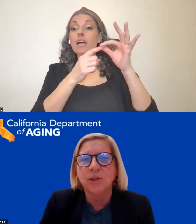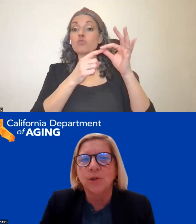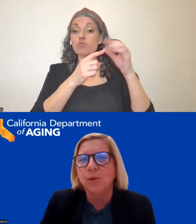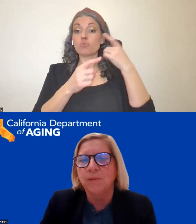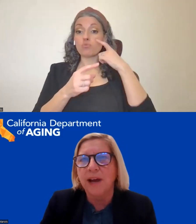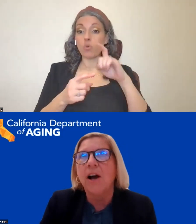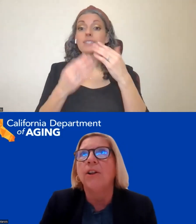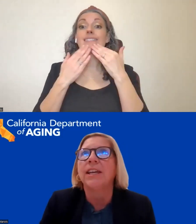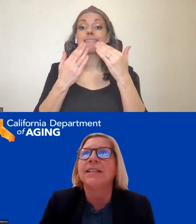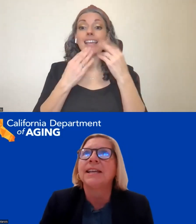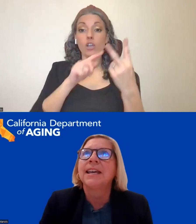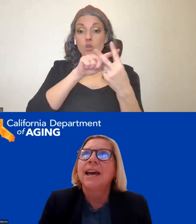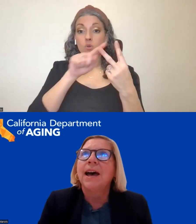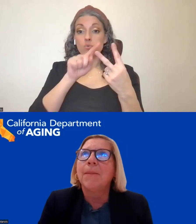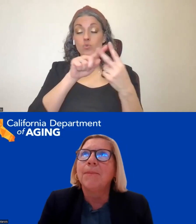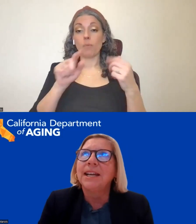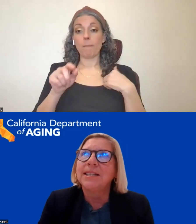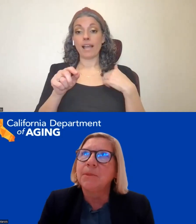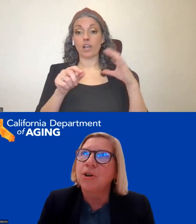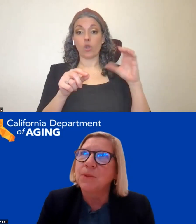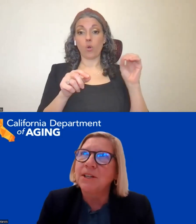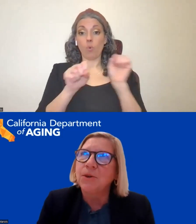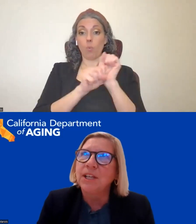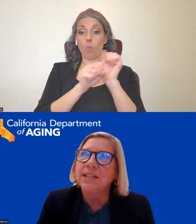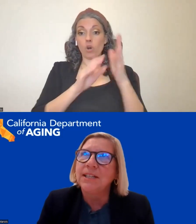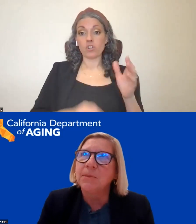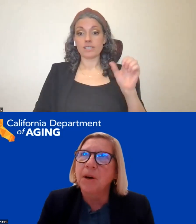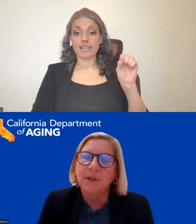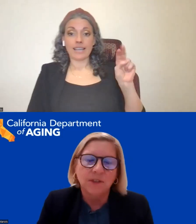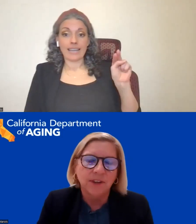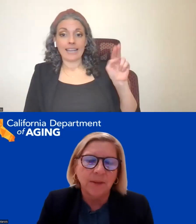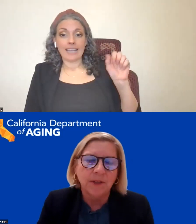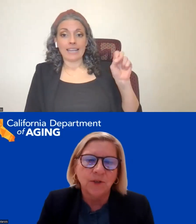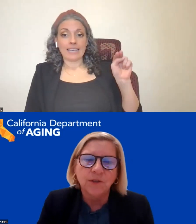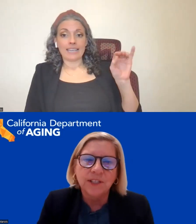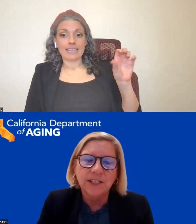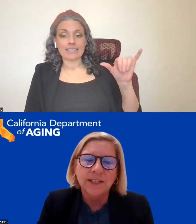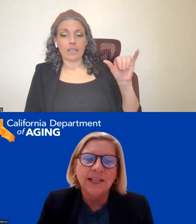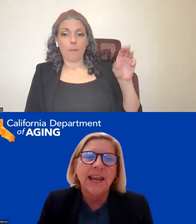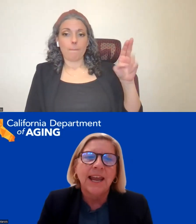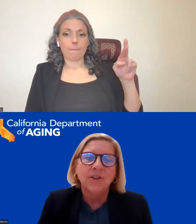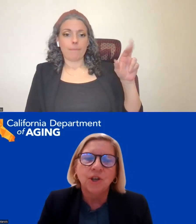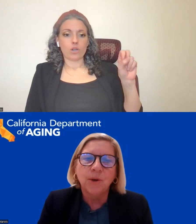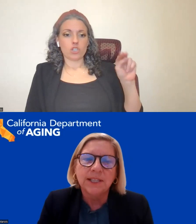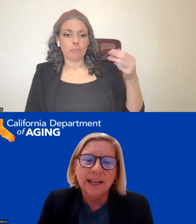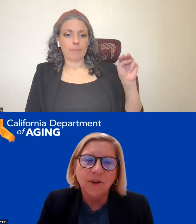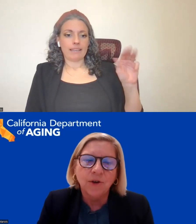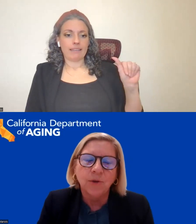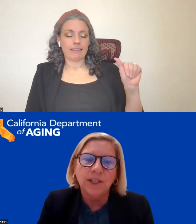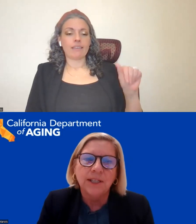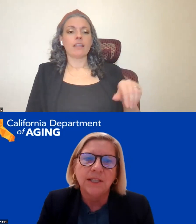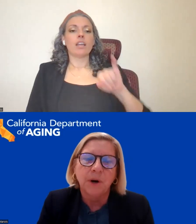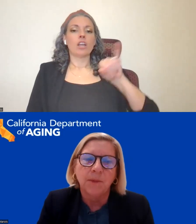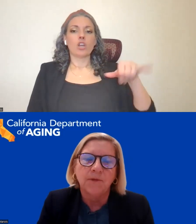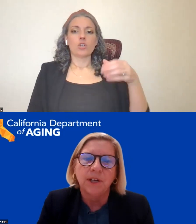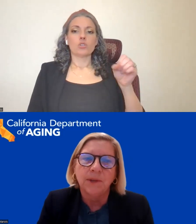thanks to two of my colleagues, Nancy Bargeman, who leads the Department of Developmental Services, and Joe Xavier, who